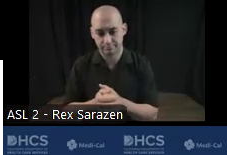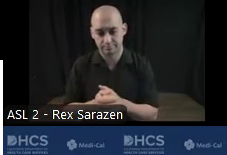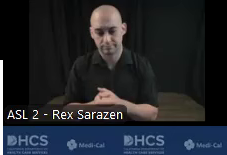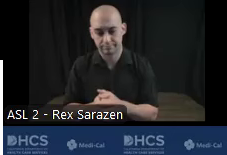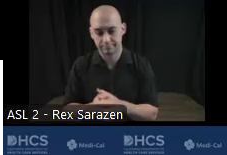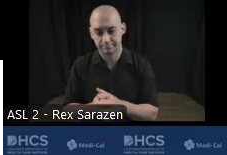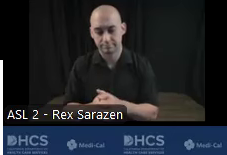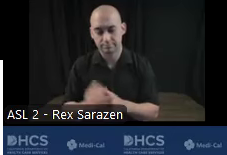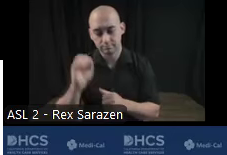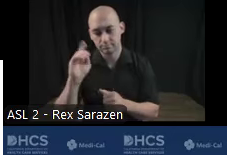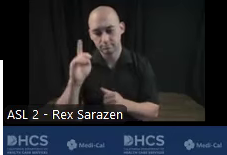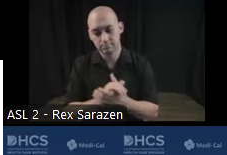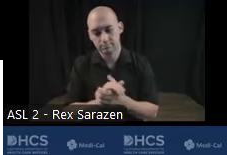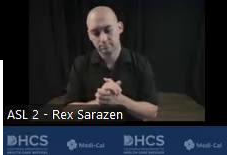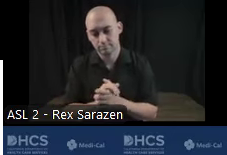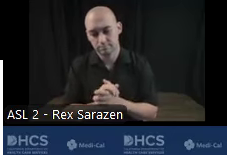Okay, so